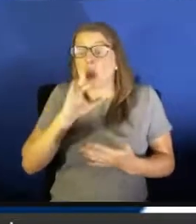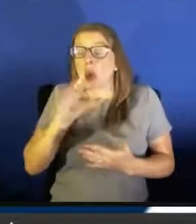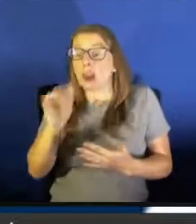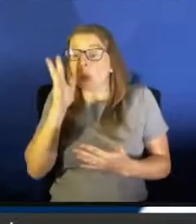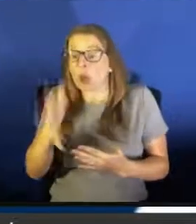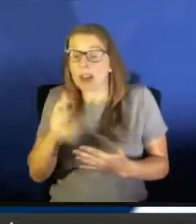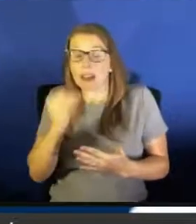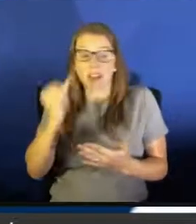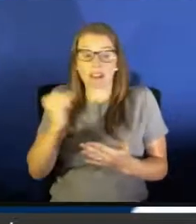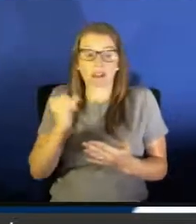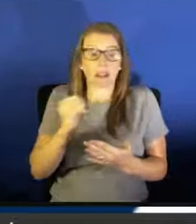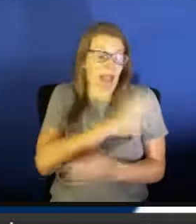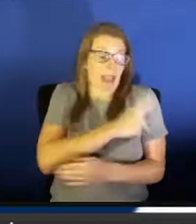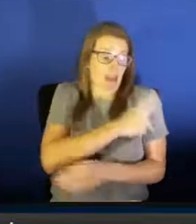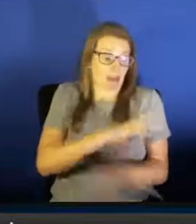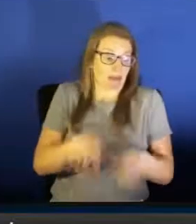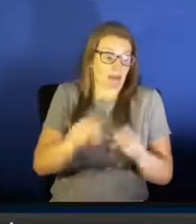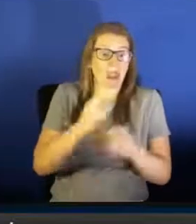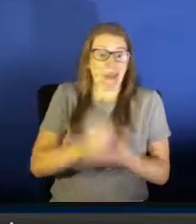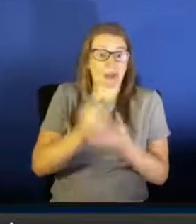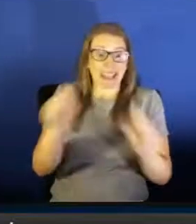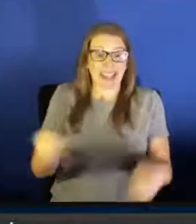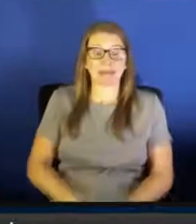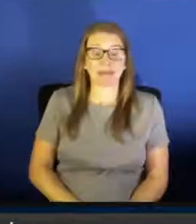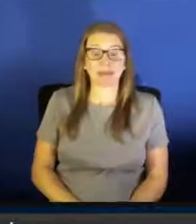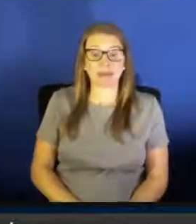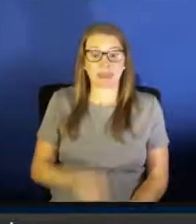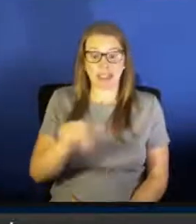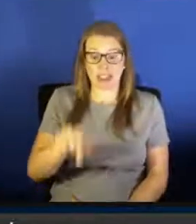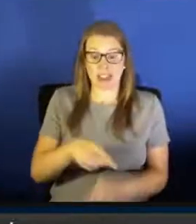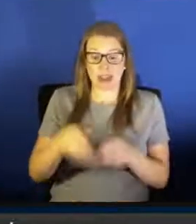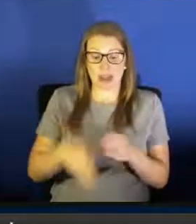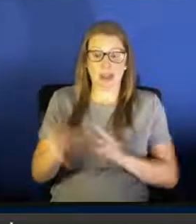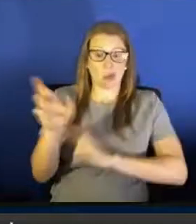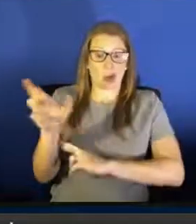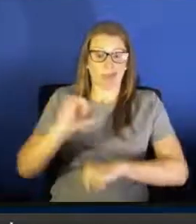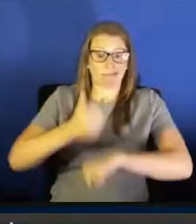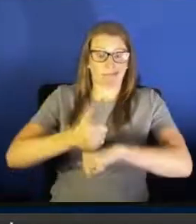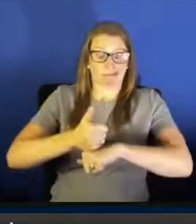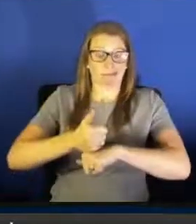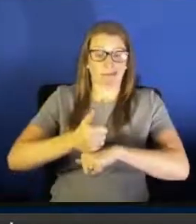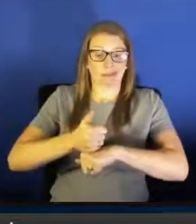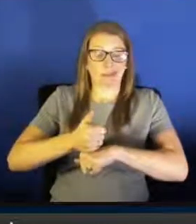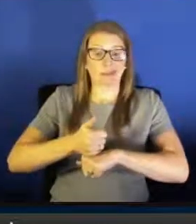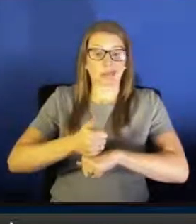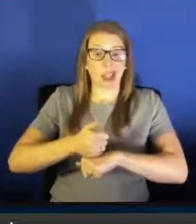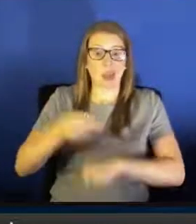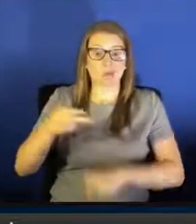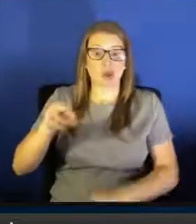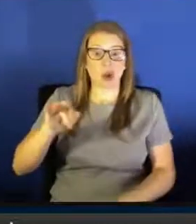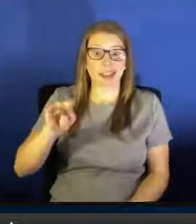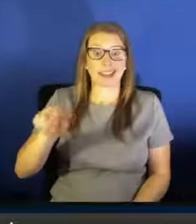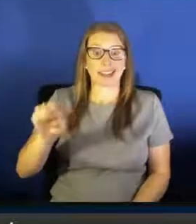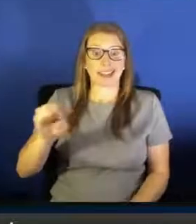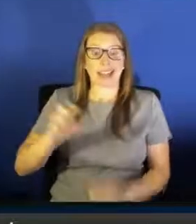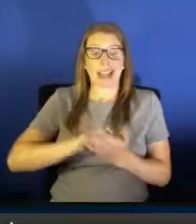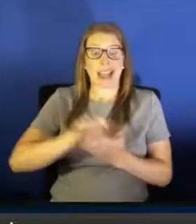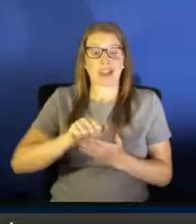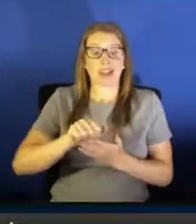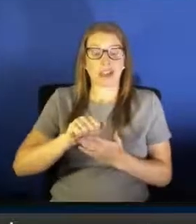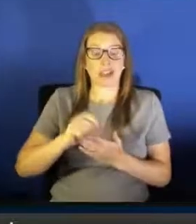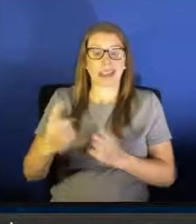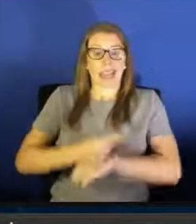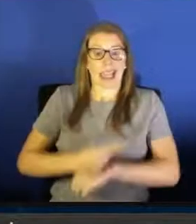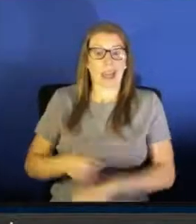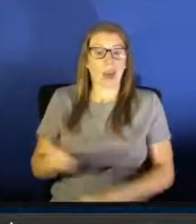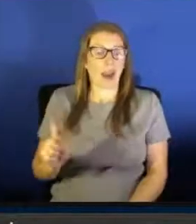treatments. So this weekend, the Royals are hosting the Prostate Cancer Day at the K. Doctor, just tell us a little bit about why this messaging matters. Will we